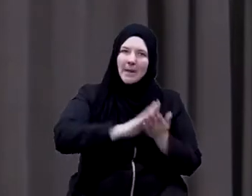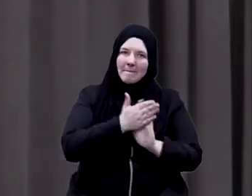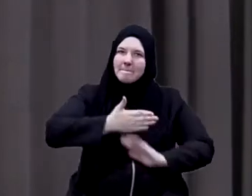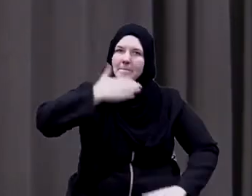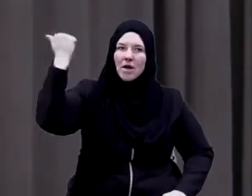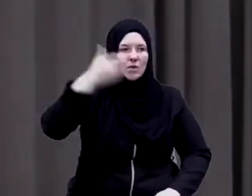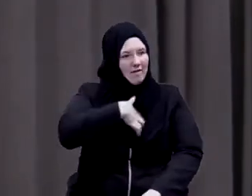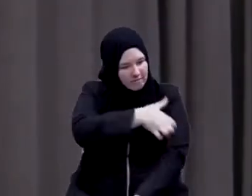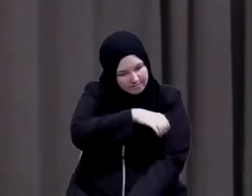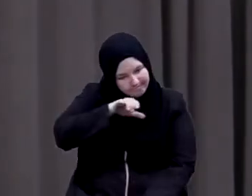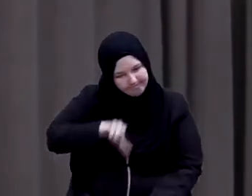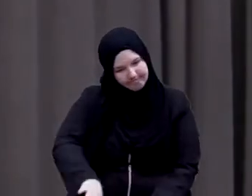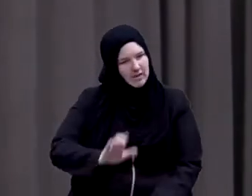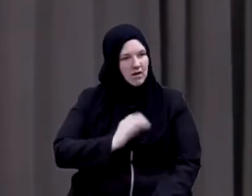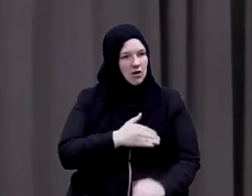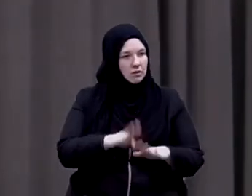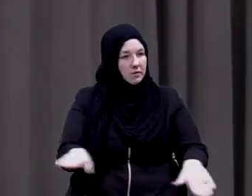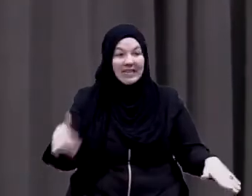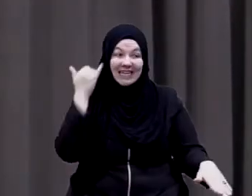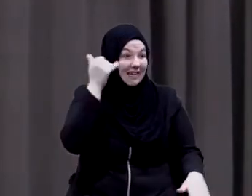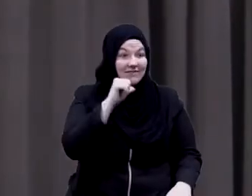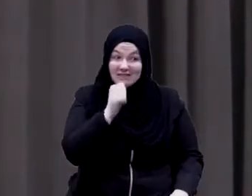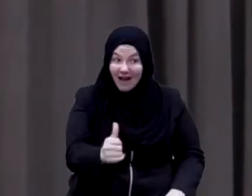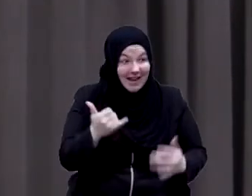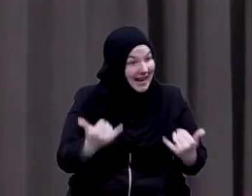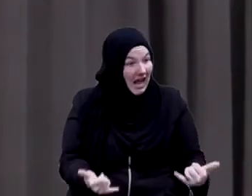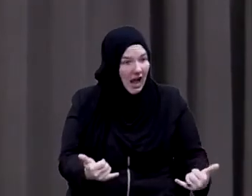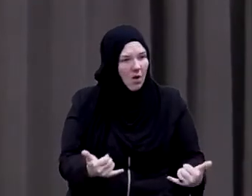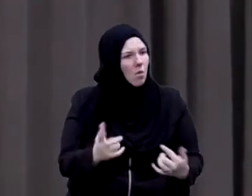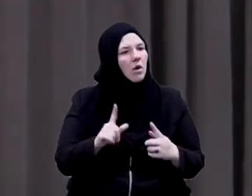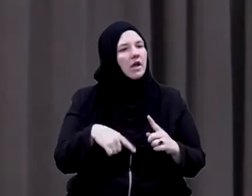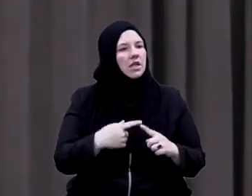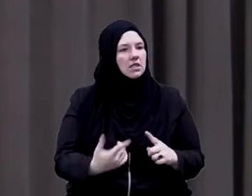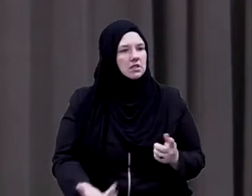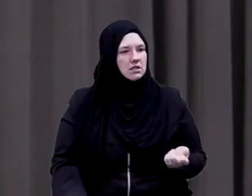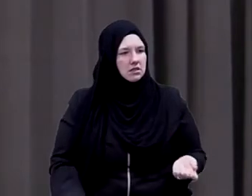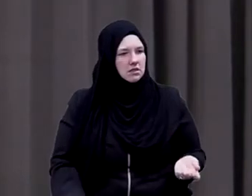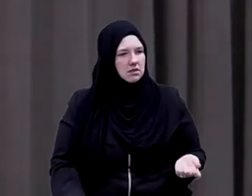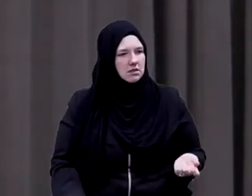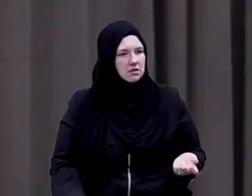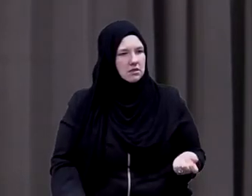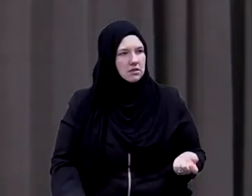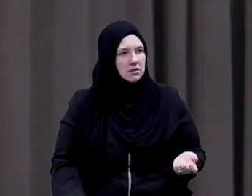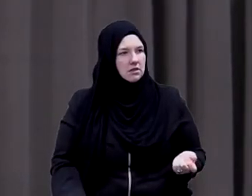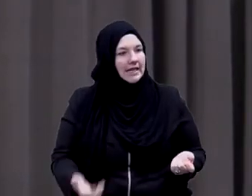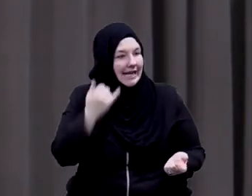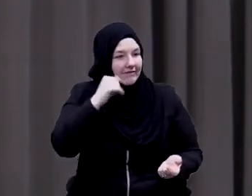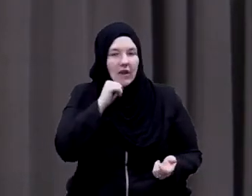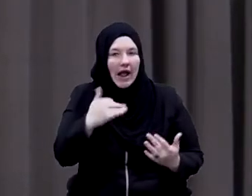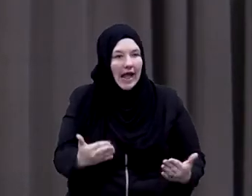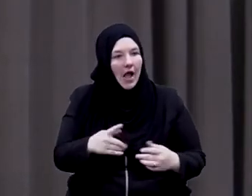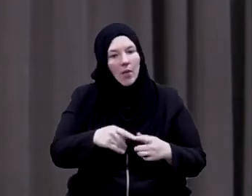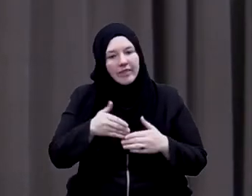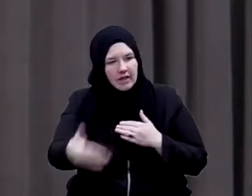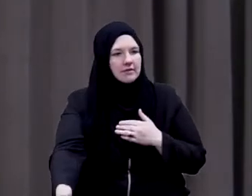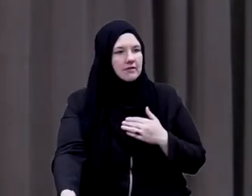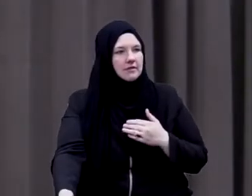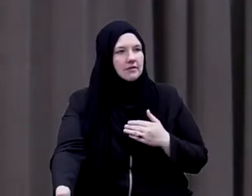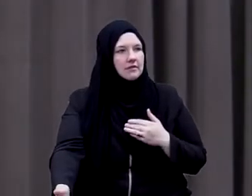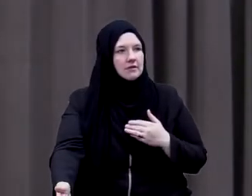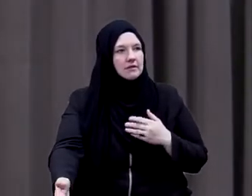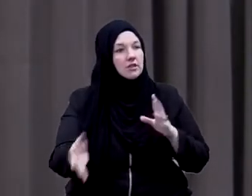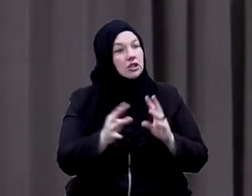empower our community, if not the current generation, at least the following generation. You see,